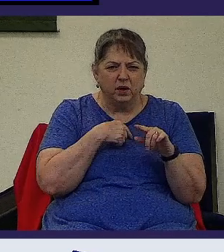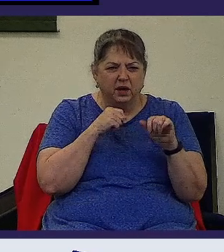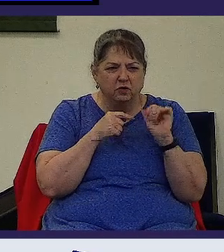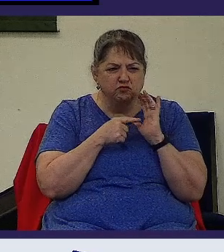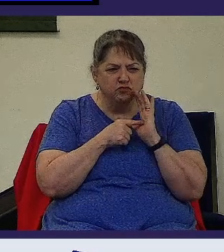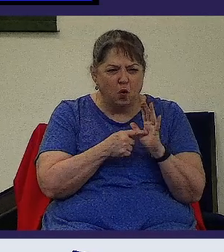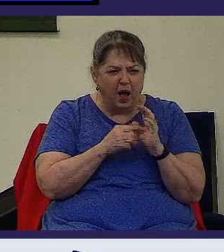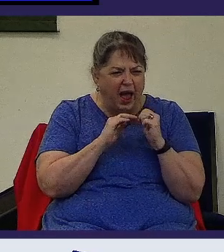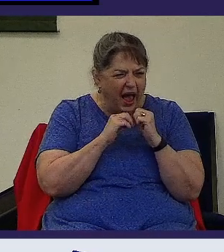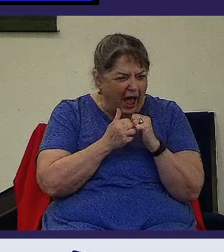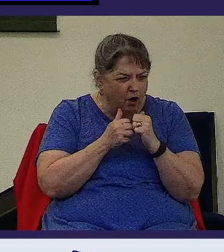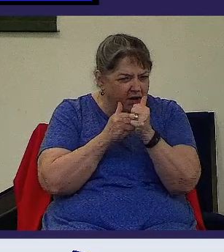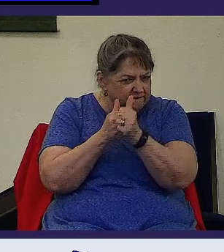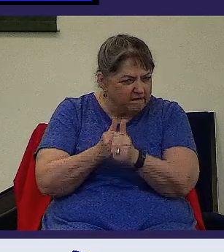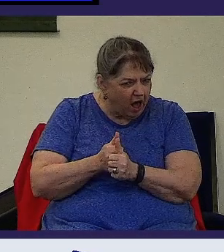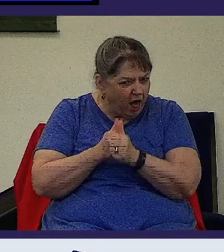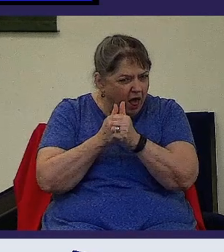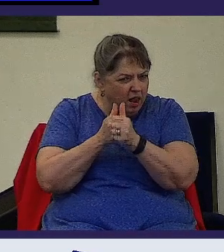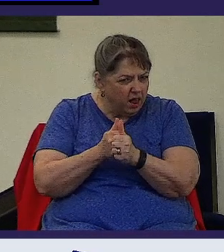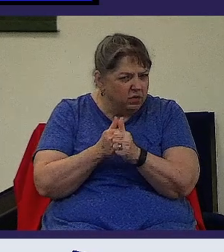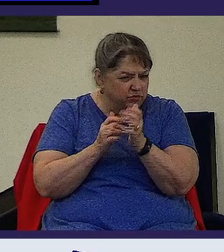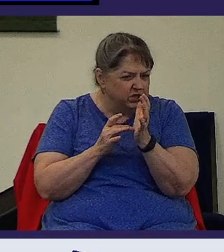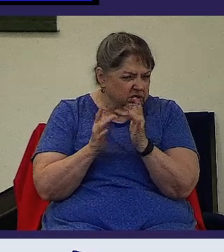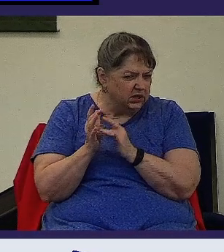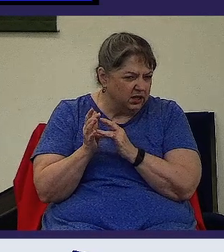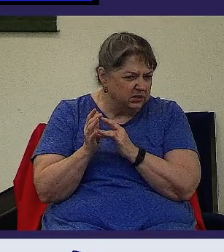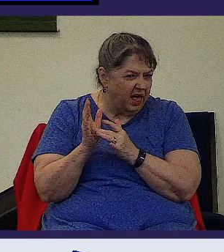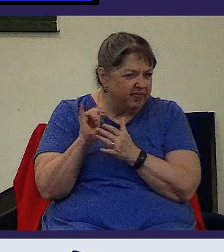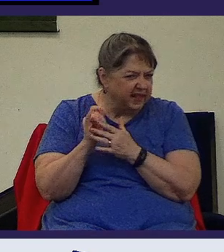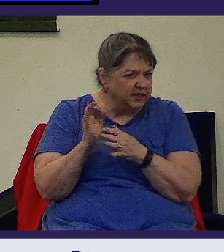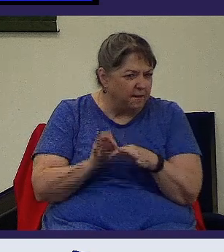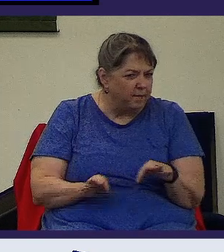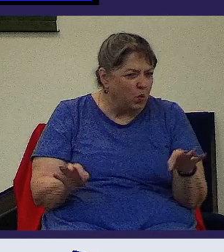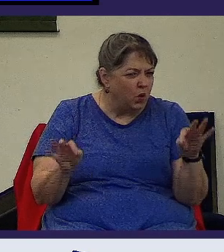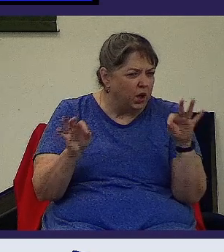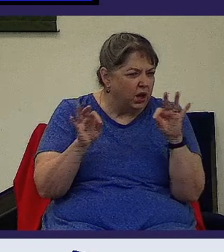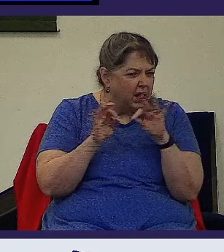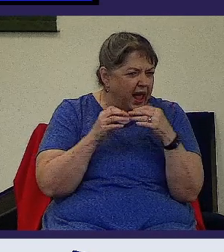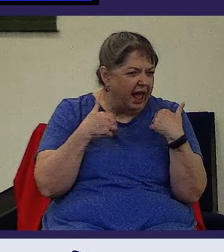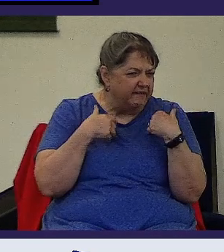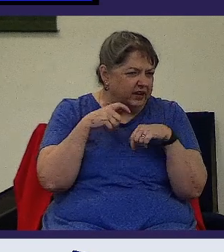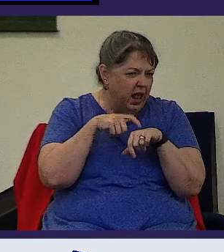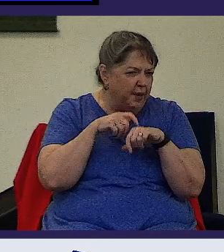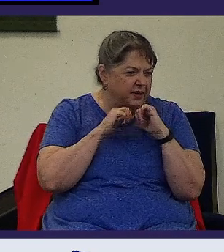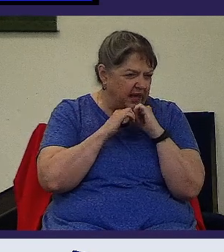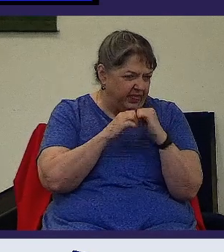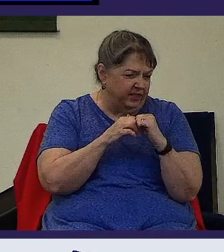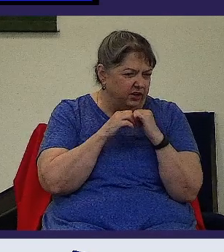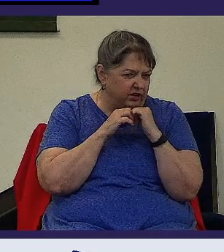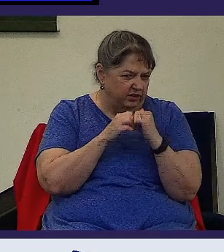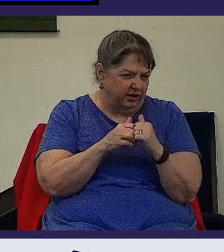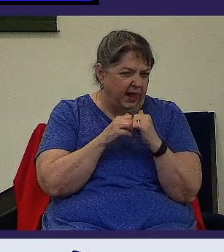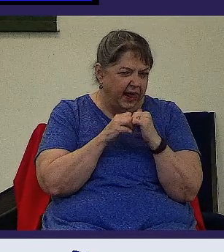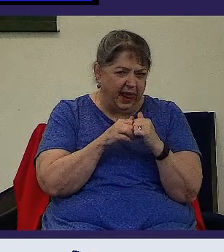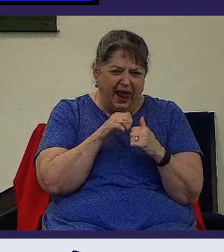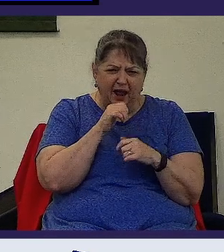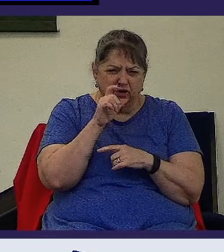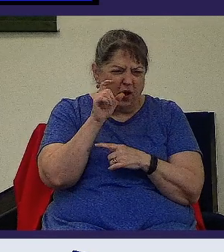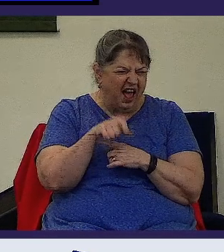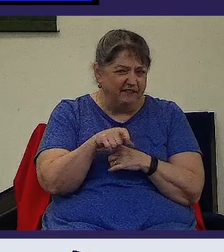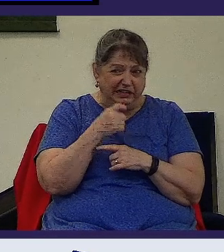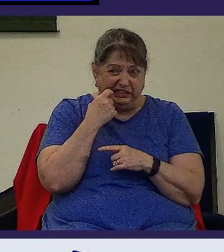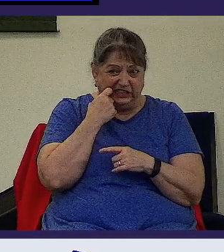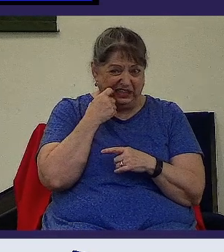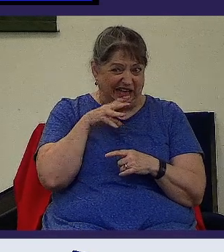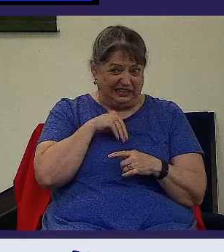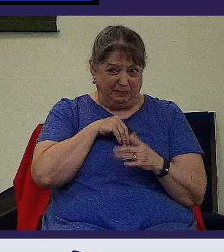disciple by how you live and how you conduct yourself so spending time with someone that you take under your wings and you do not need to be a brand new christian